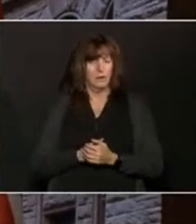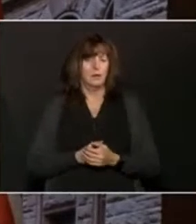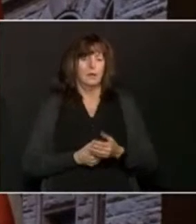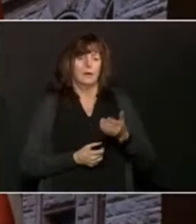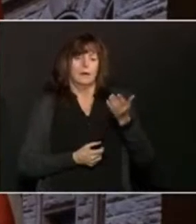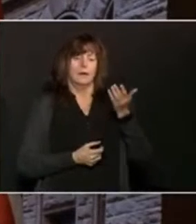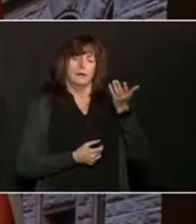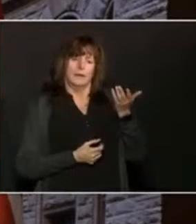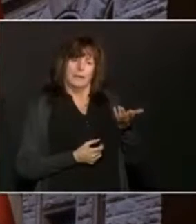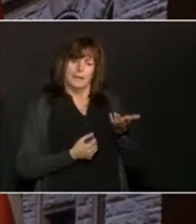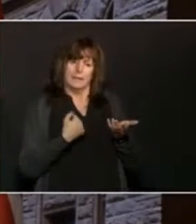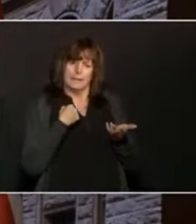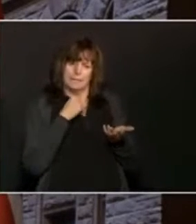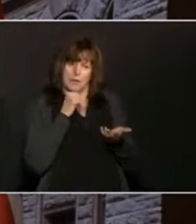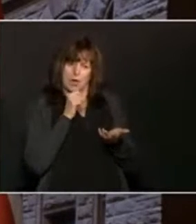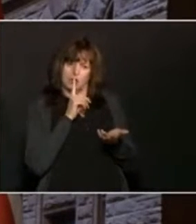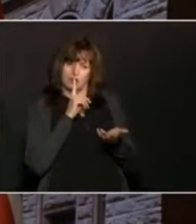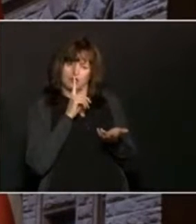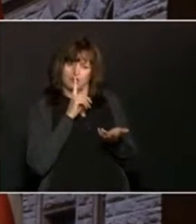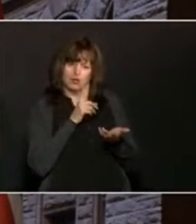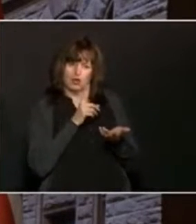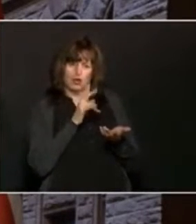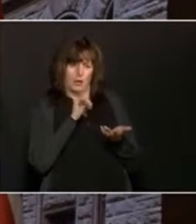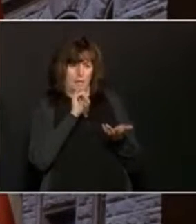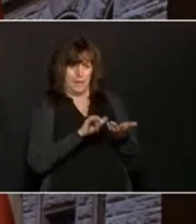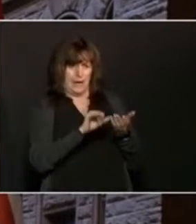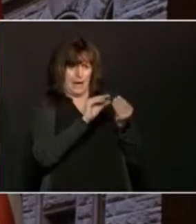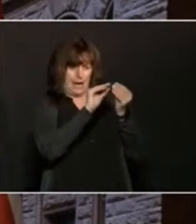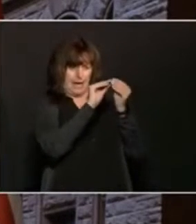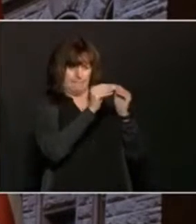would say that certainly, we've seen big